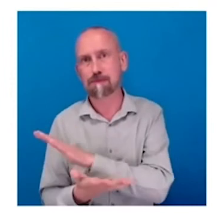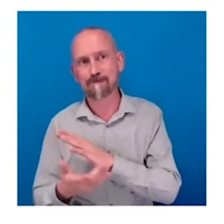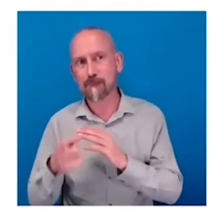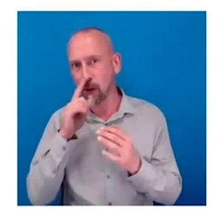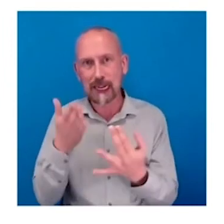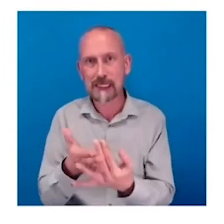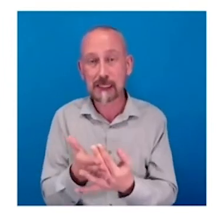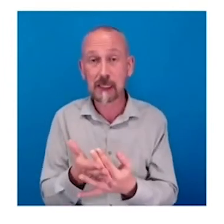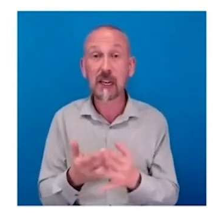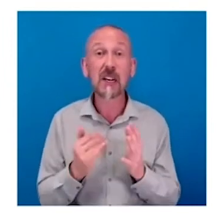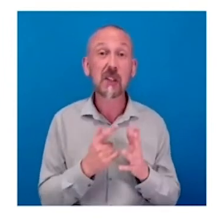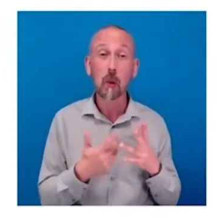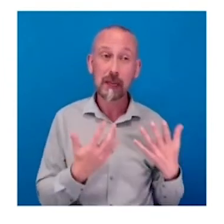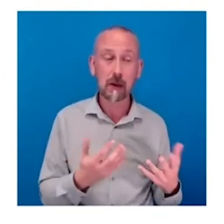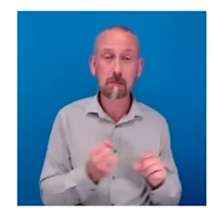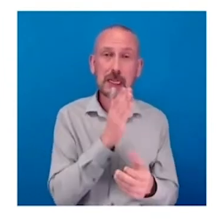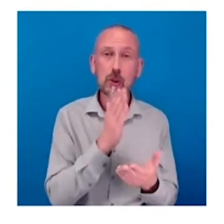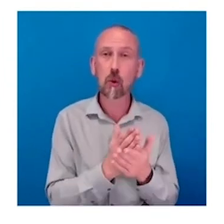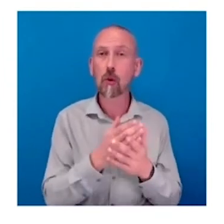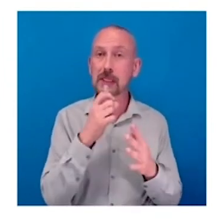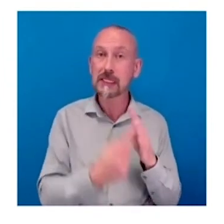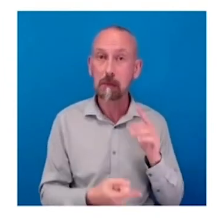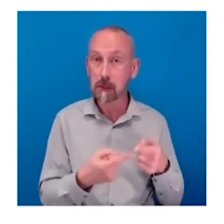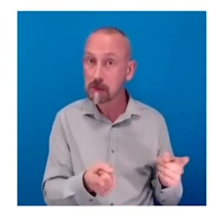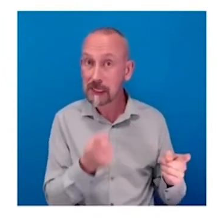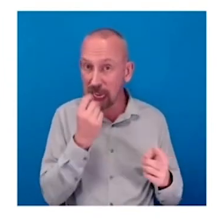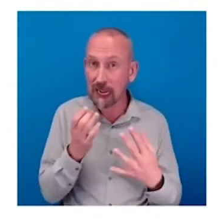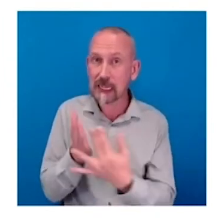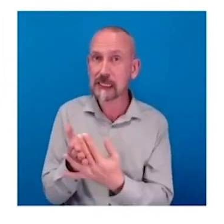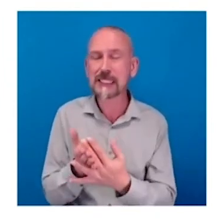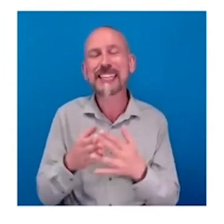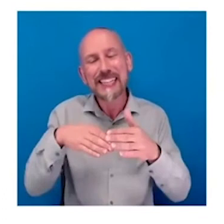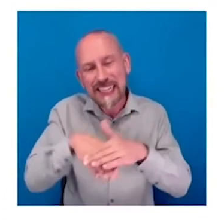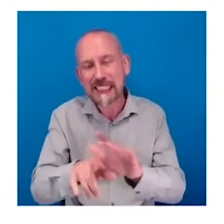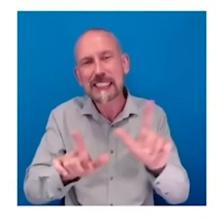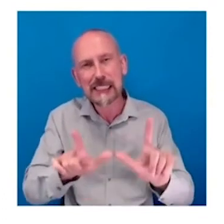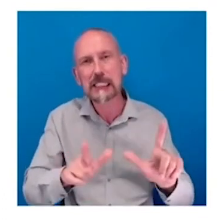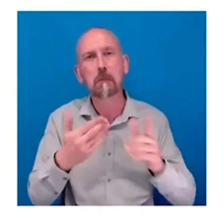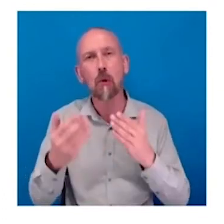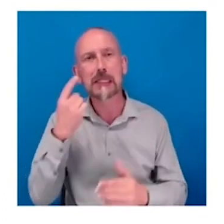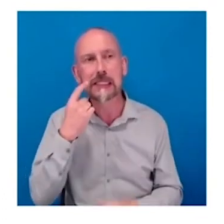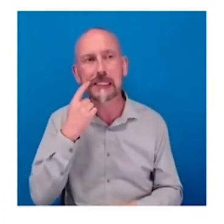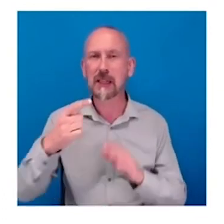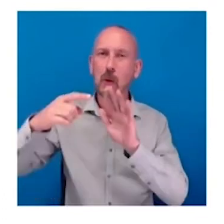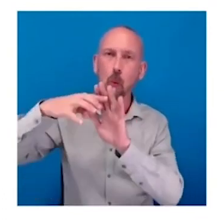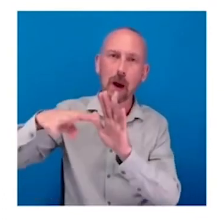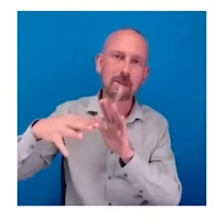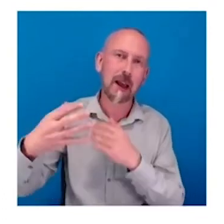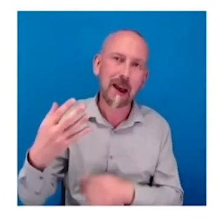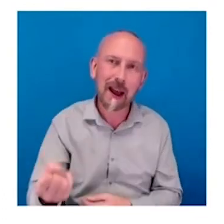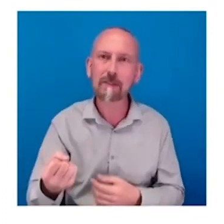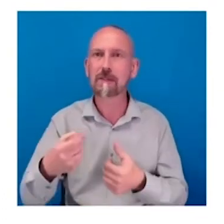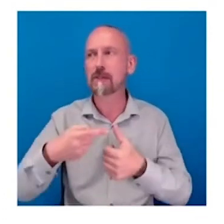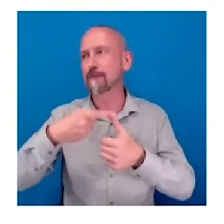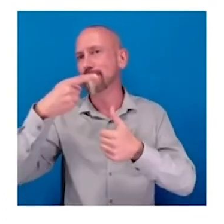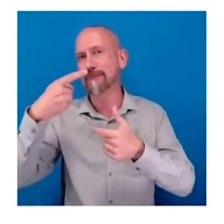have access to it. It's easier in the city to be able to do that, to get Wi-Fi and to get the